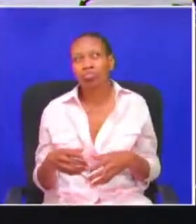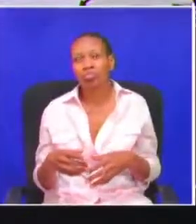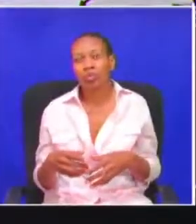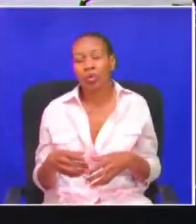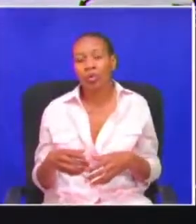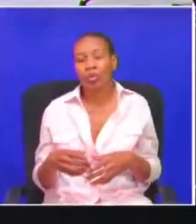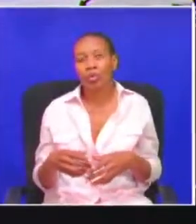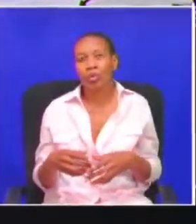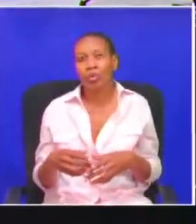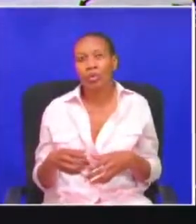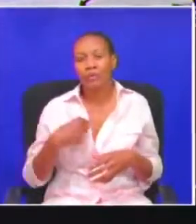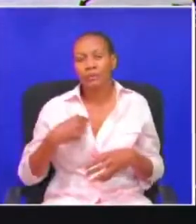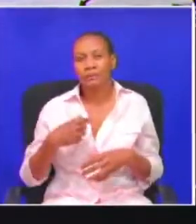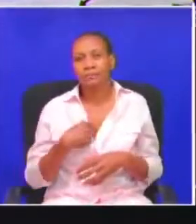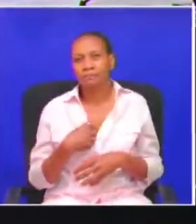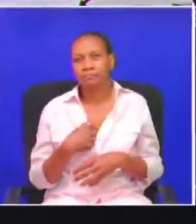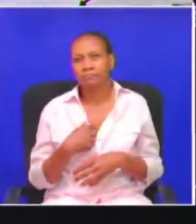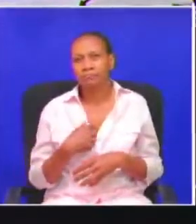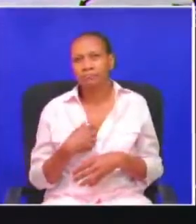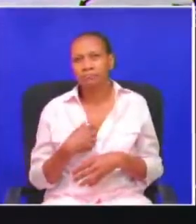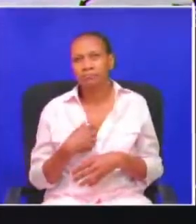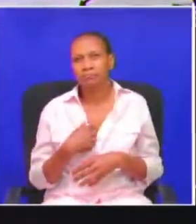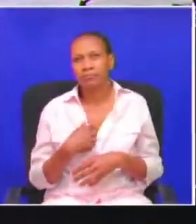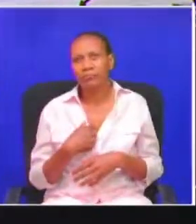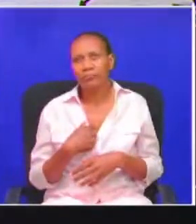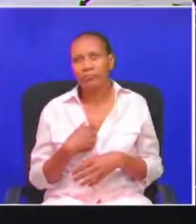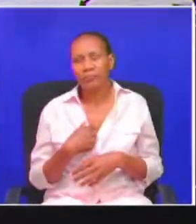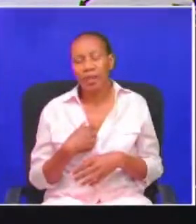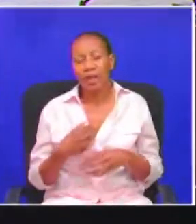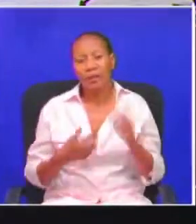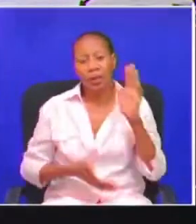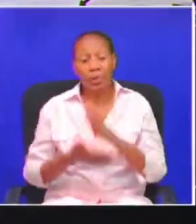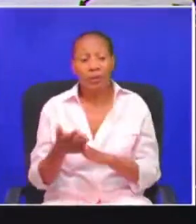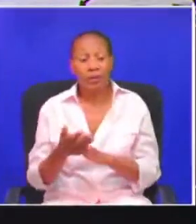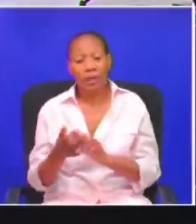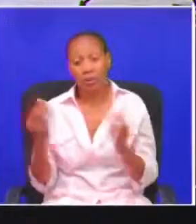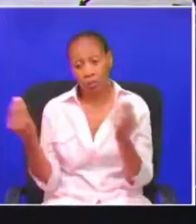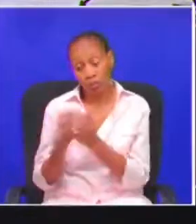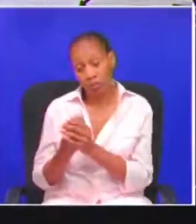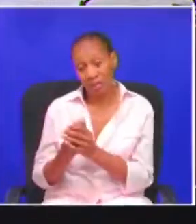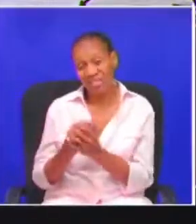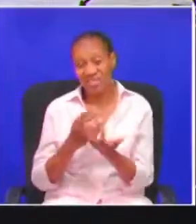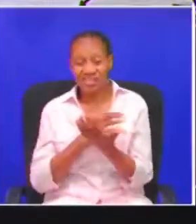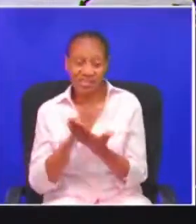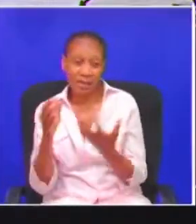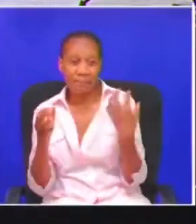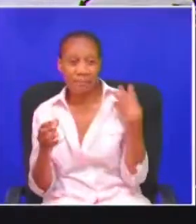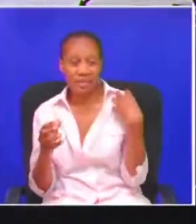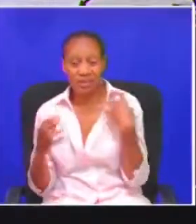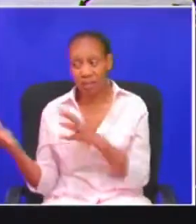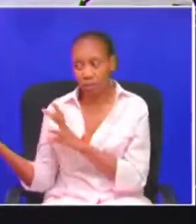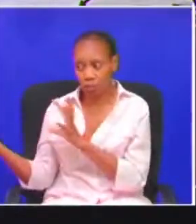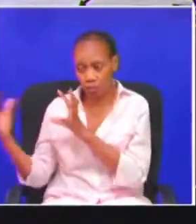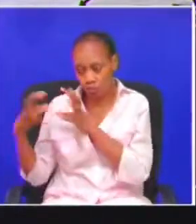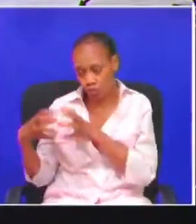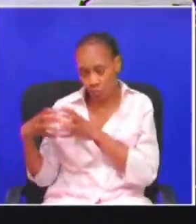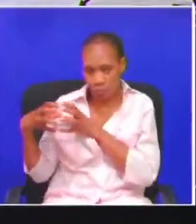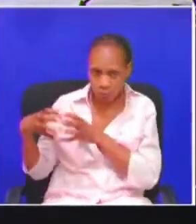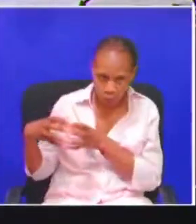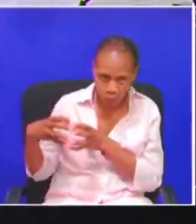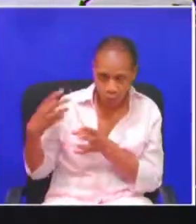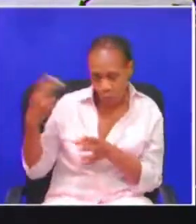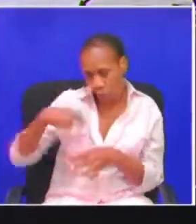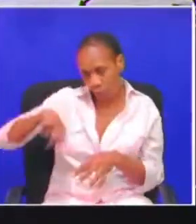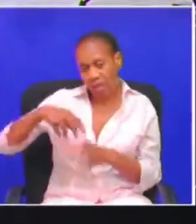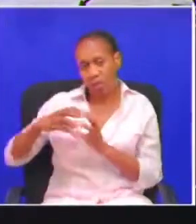visits that I had with a number of our ministers and some leading South Africans, and that in